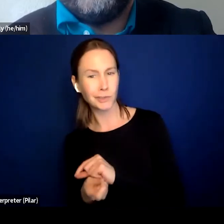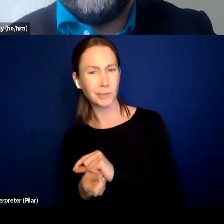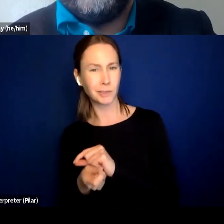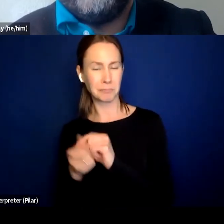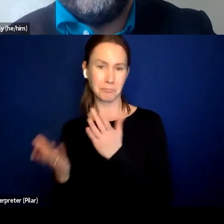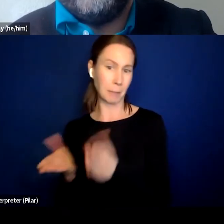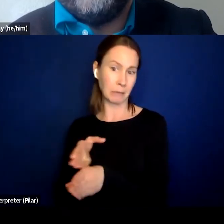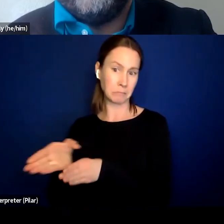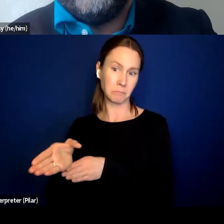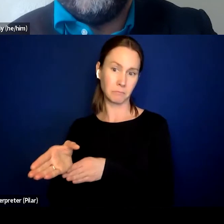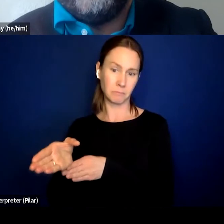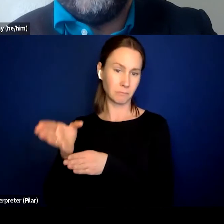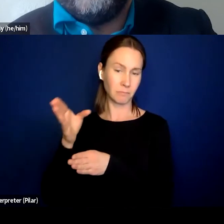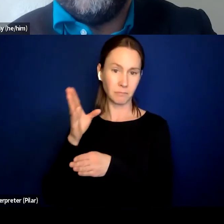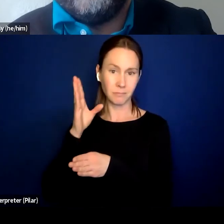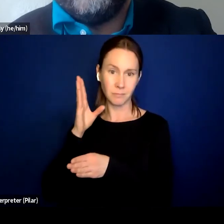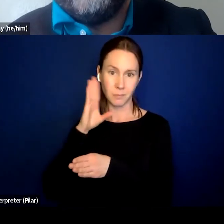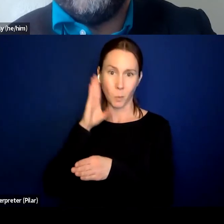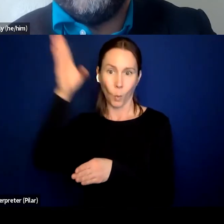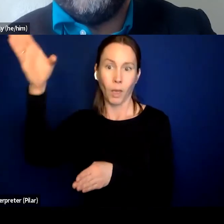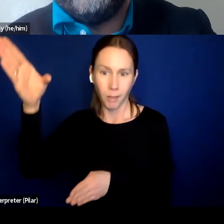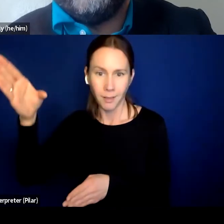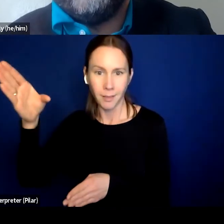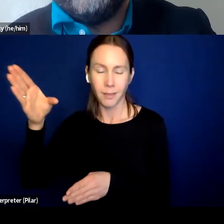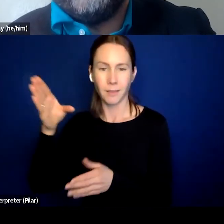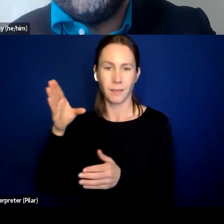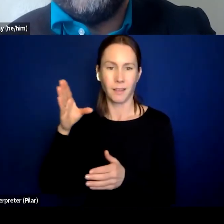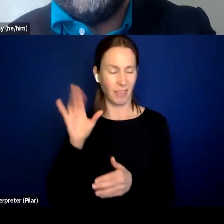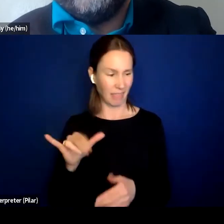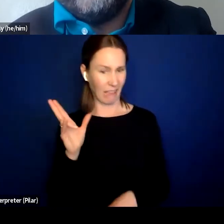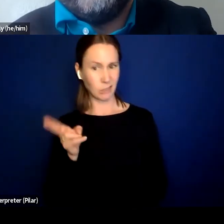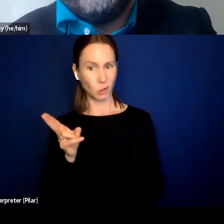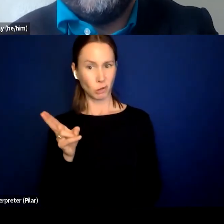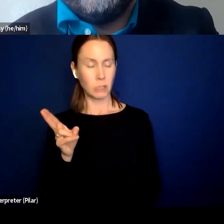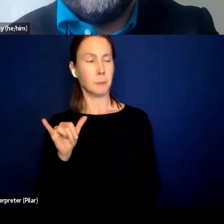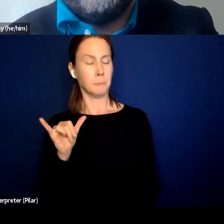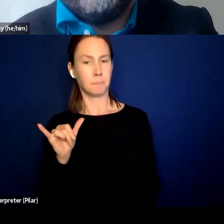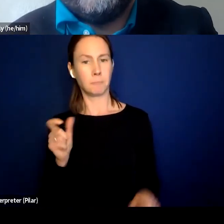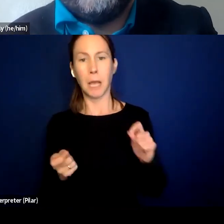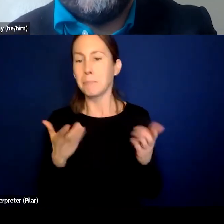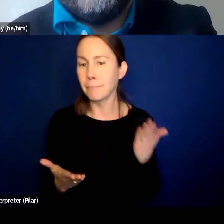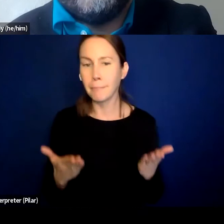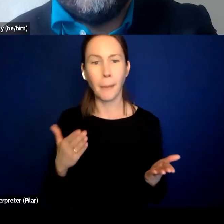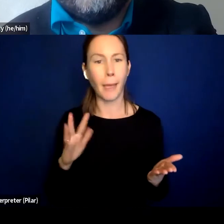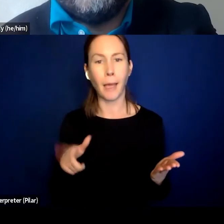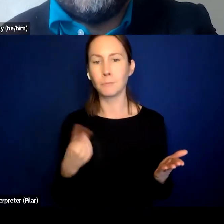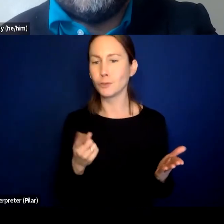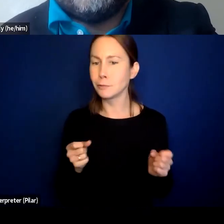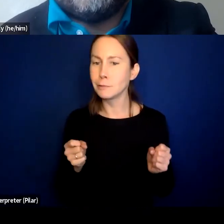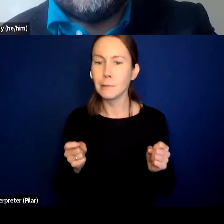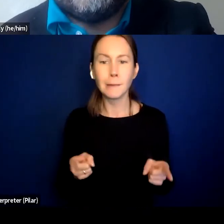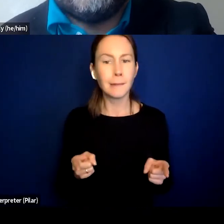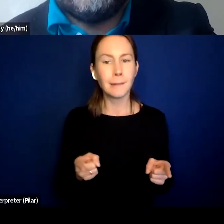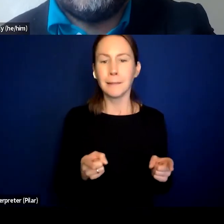sector rise to that legacy, and I might be speaking out of pocket right now, and I'm going to own it